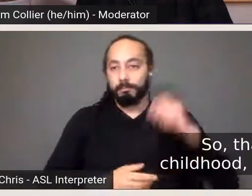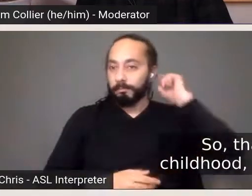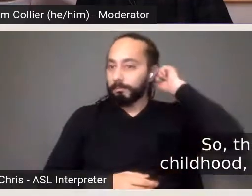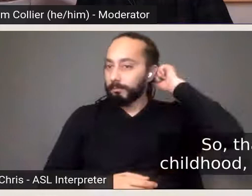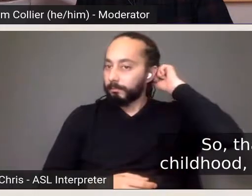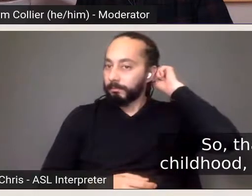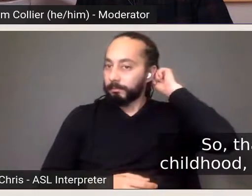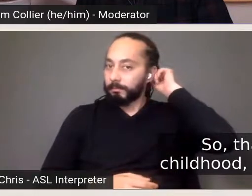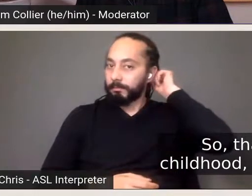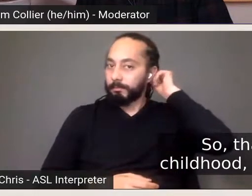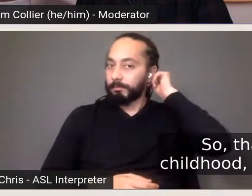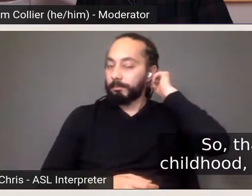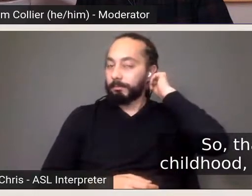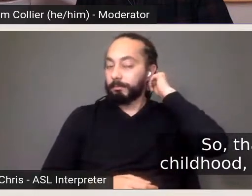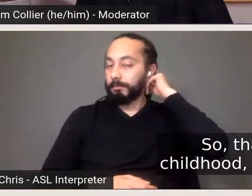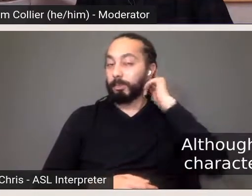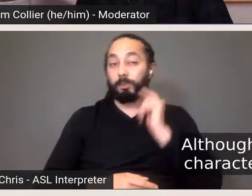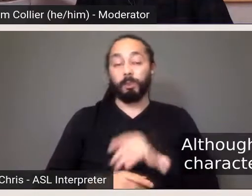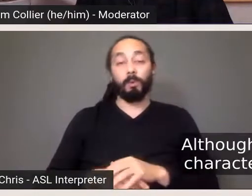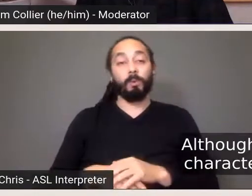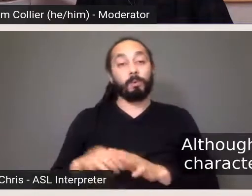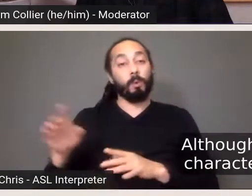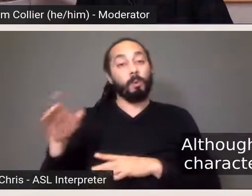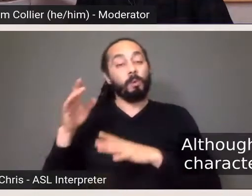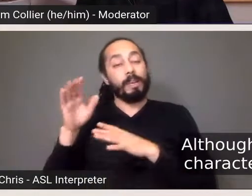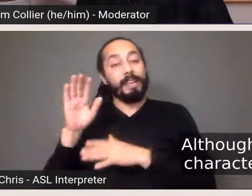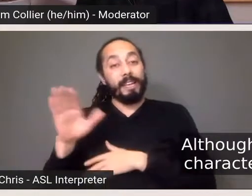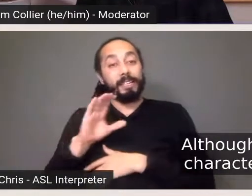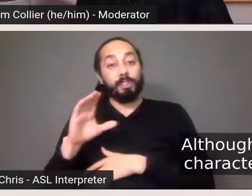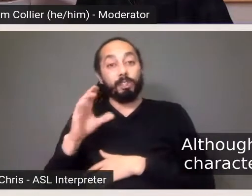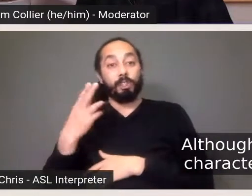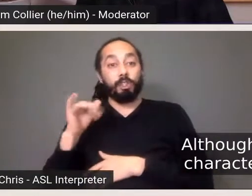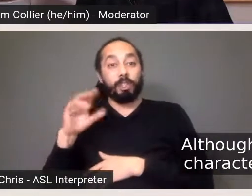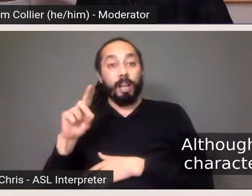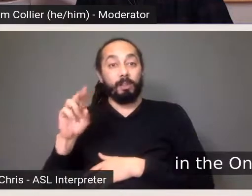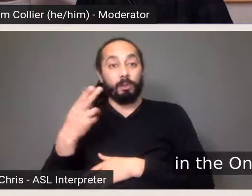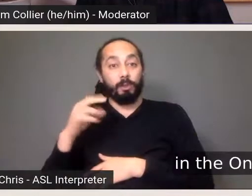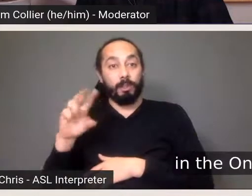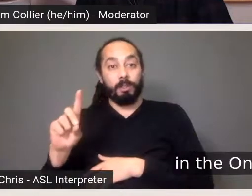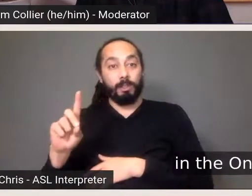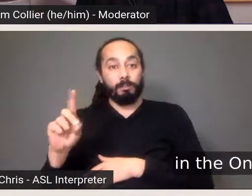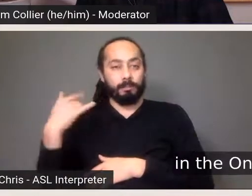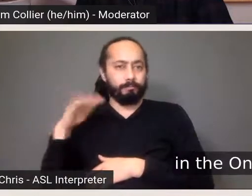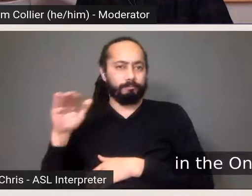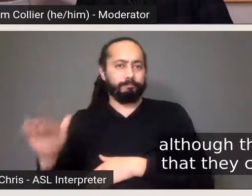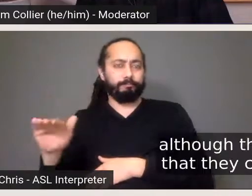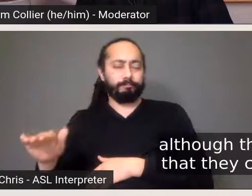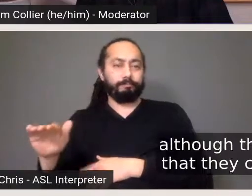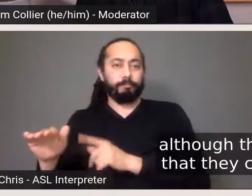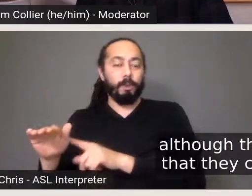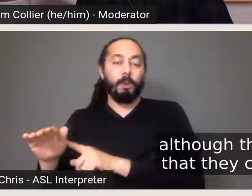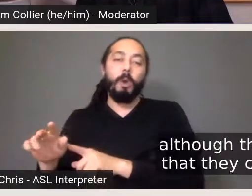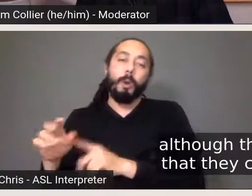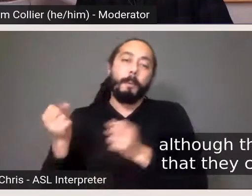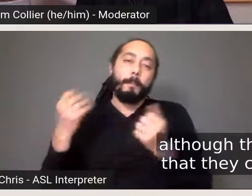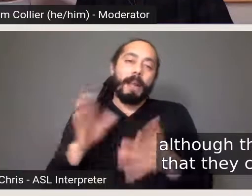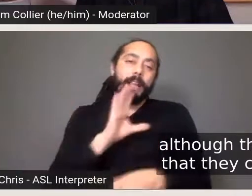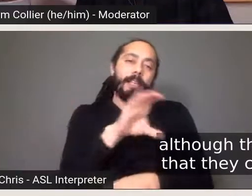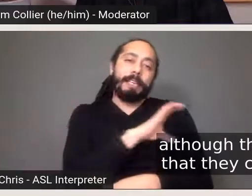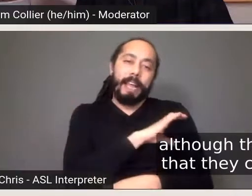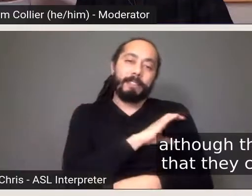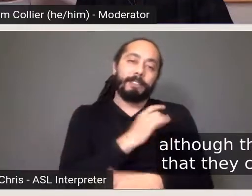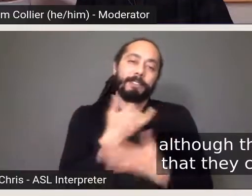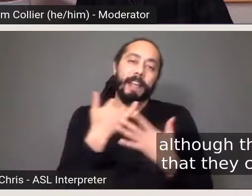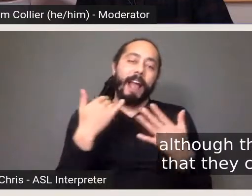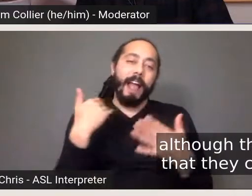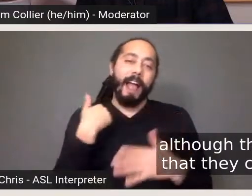aspect of childhood, and I think although many of the characters are flawed in the Onomichi trilogy, although there are conflicts that they